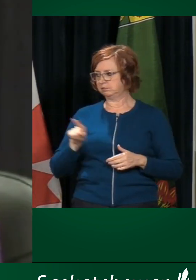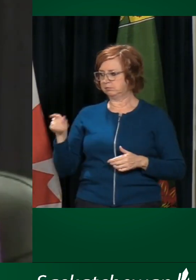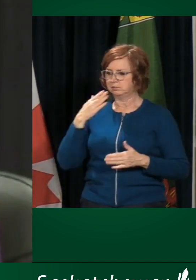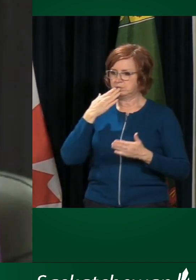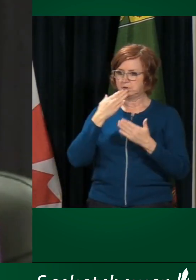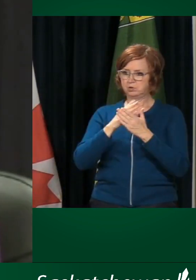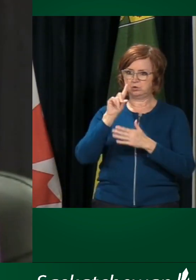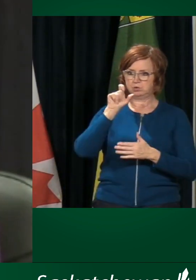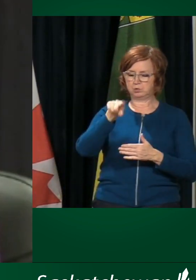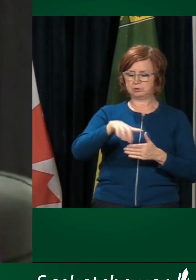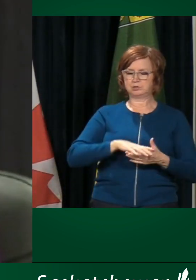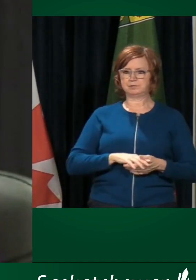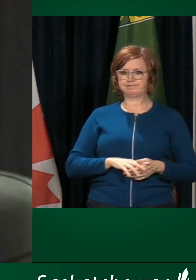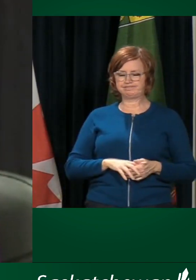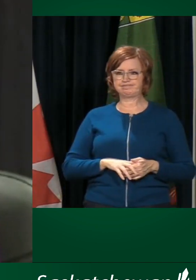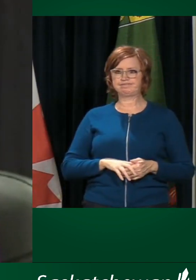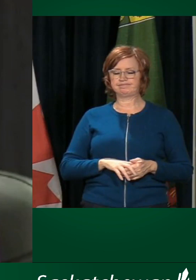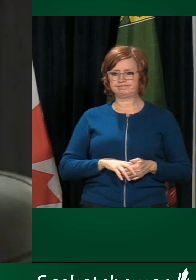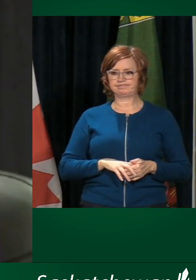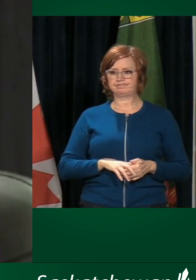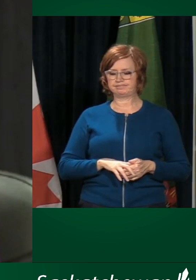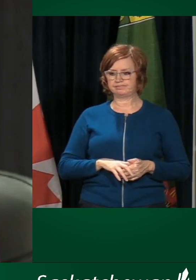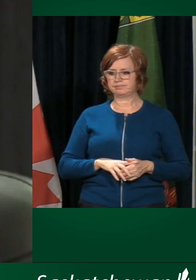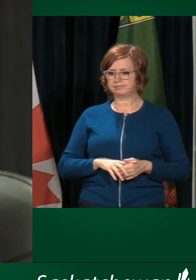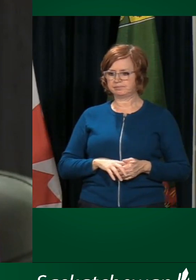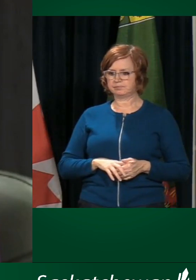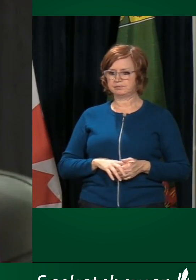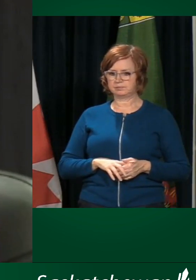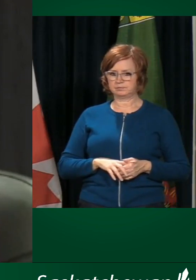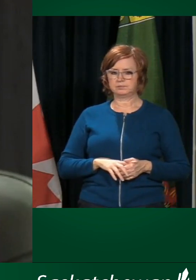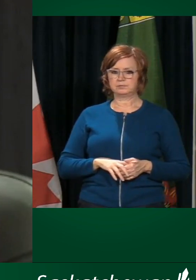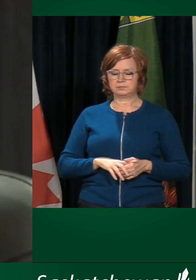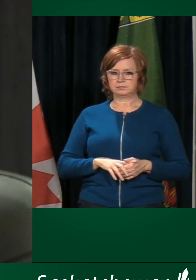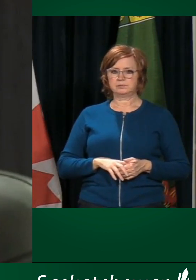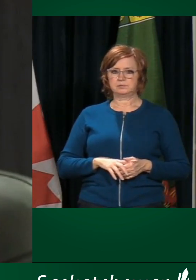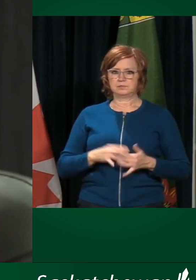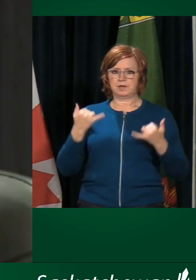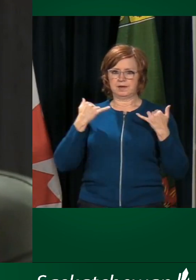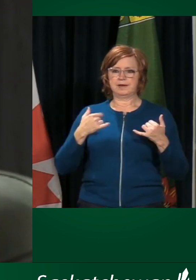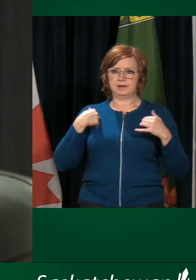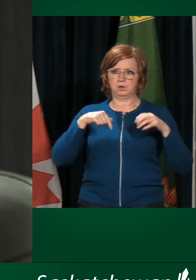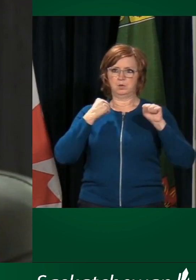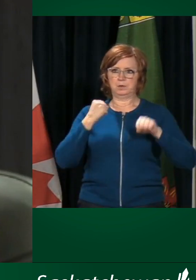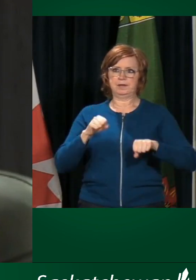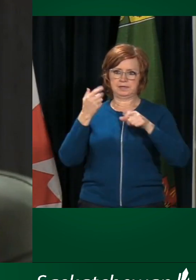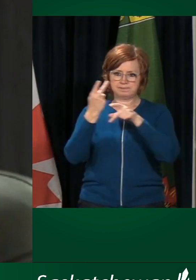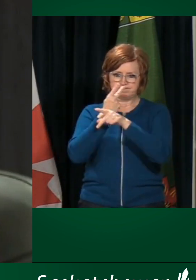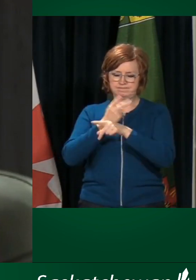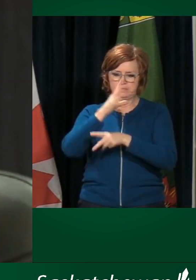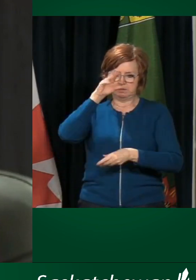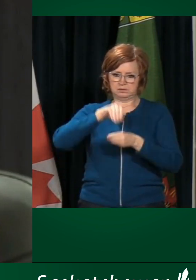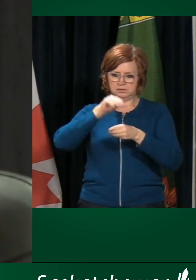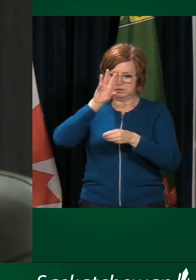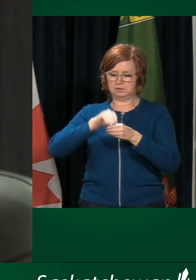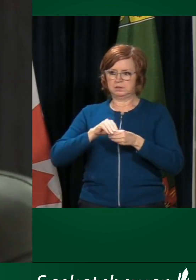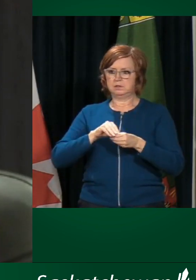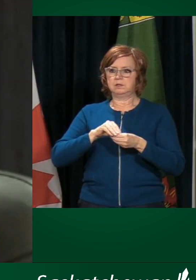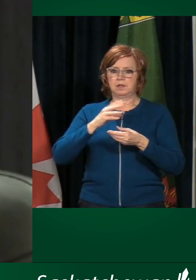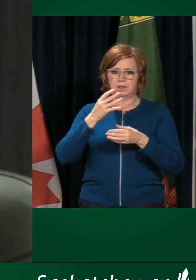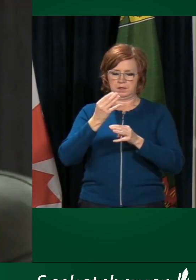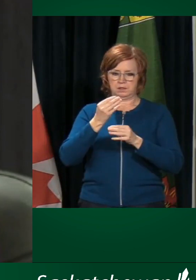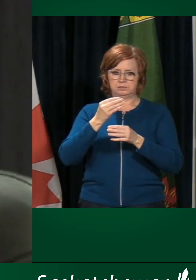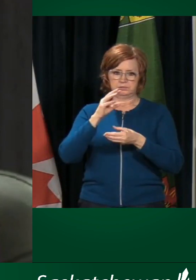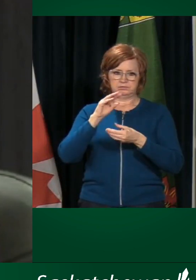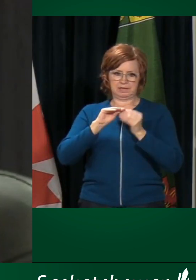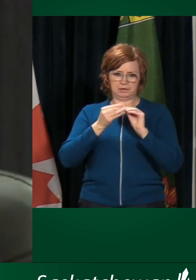So that's a good question, and it's one of the things that we can now do now that we have that number is we can do some work to create those